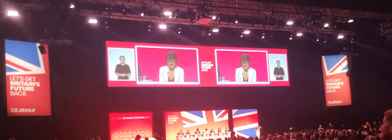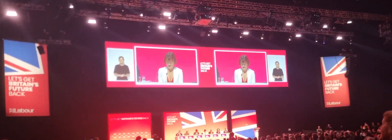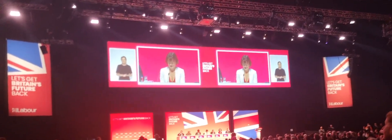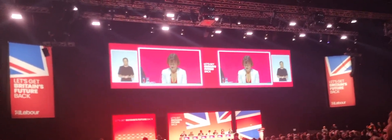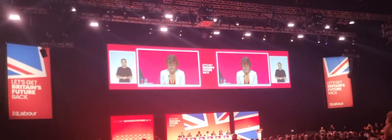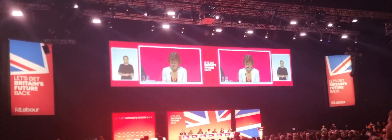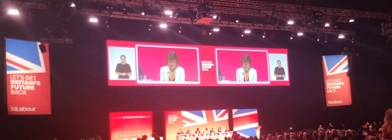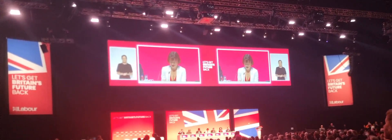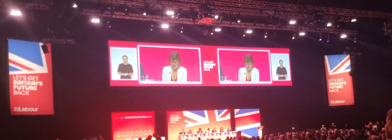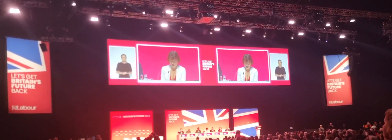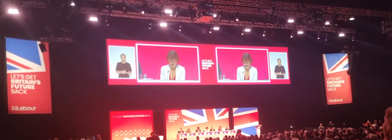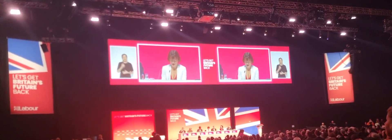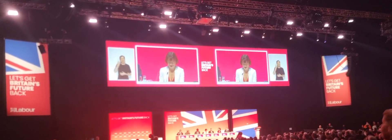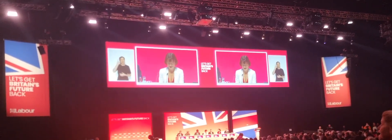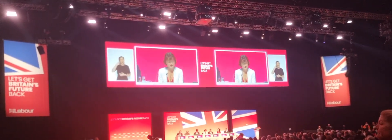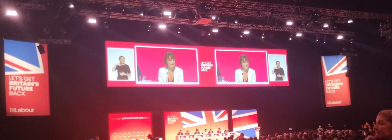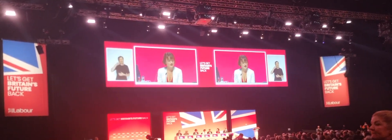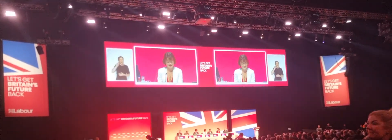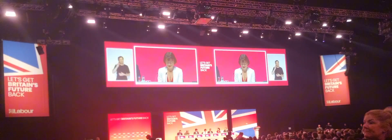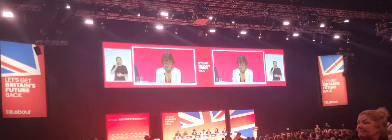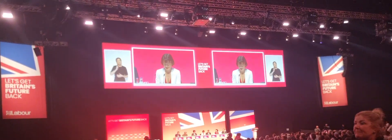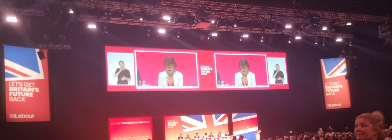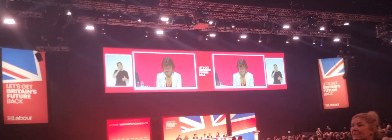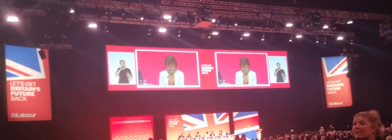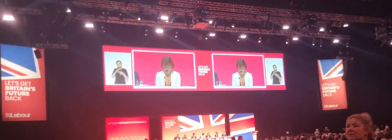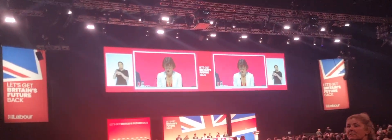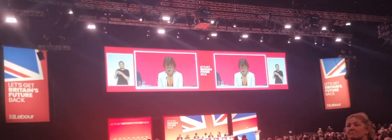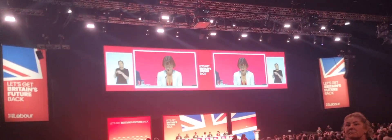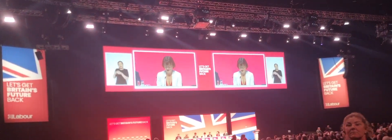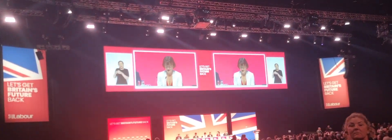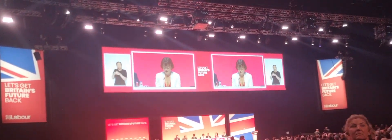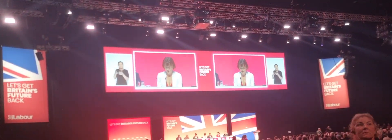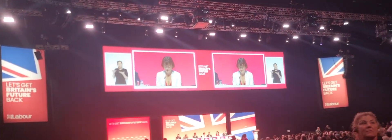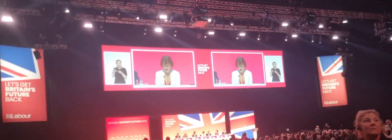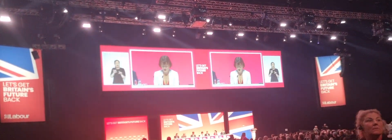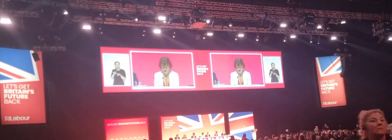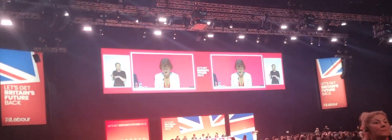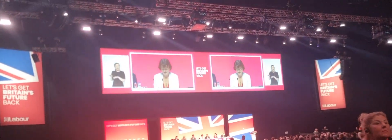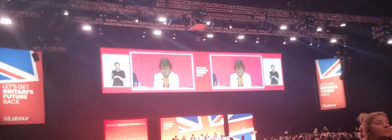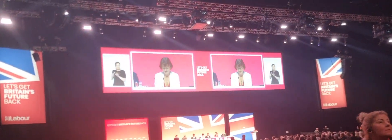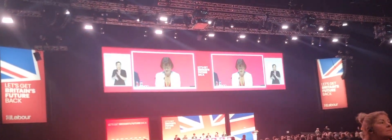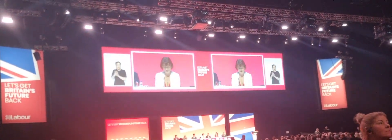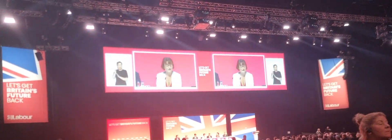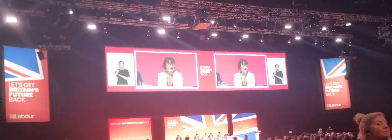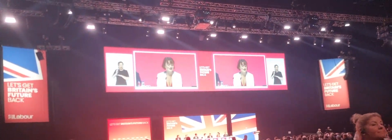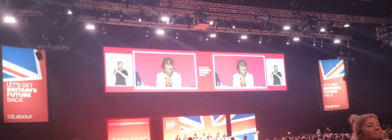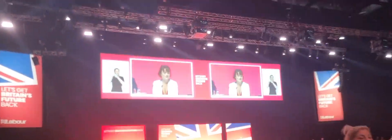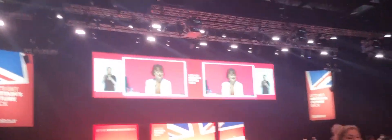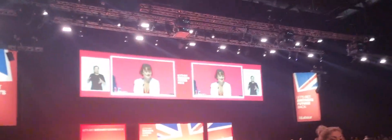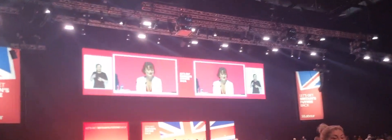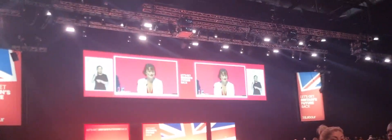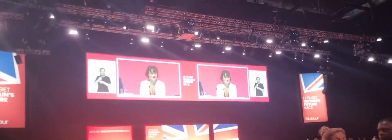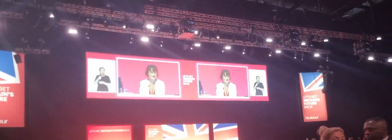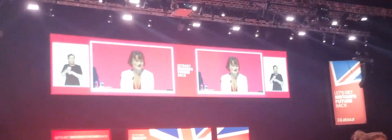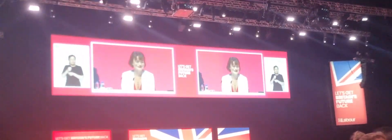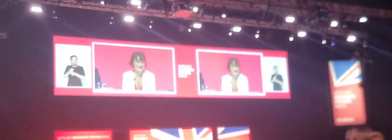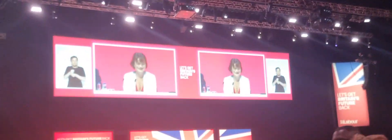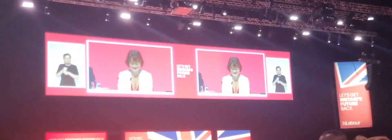conference. Now, conference, last year our sister party in Australia won a majority government for the first time